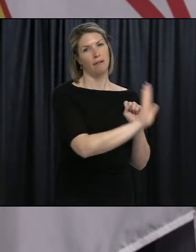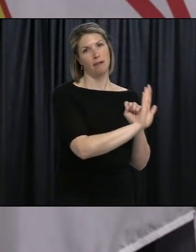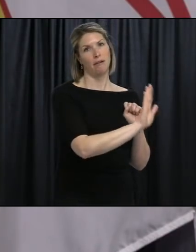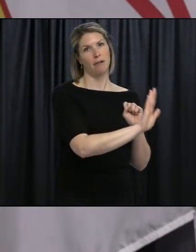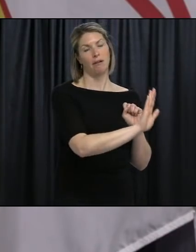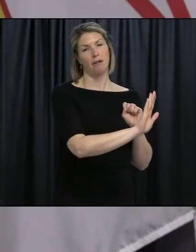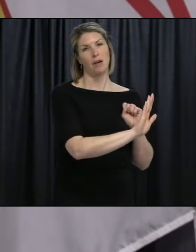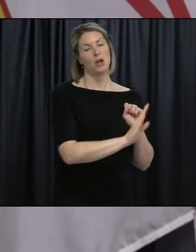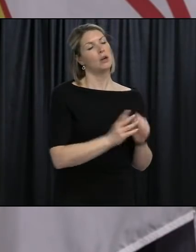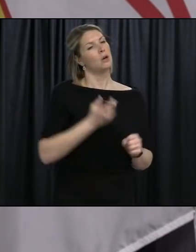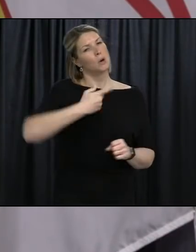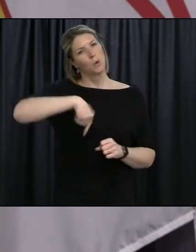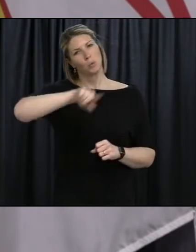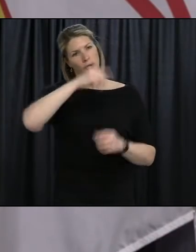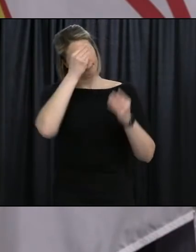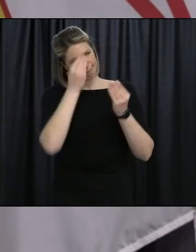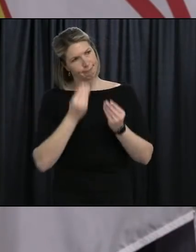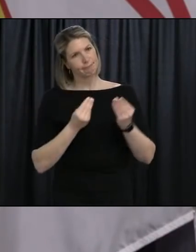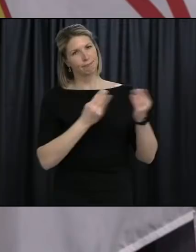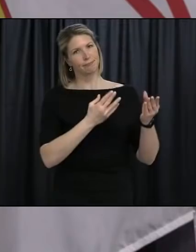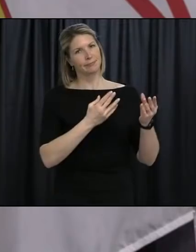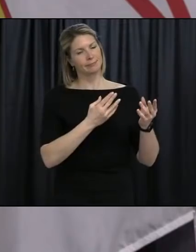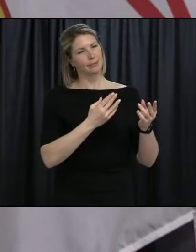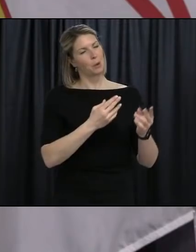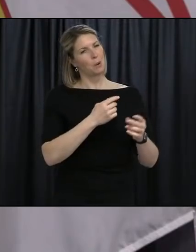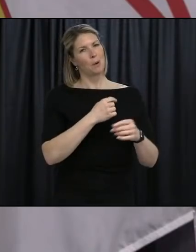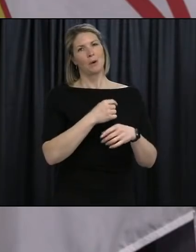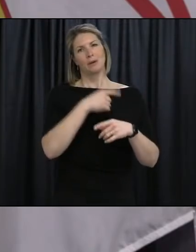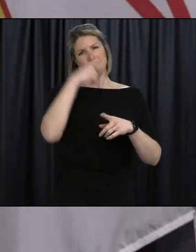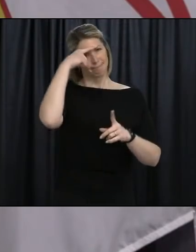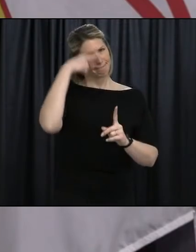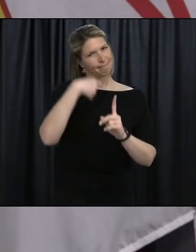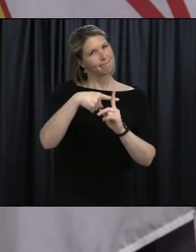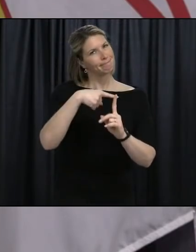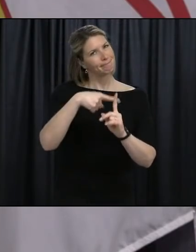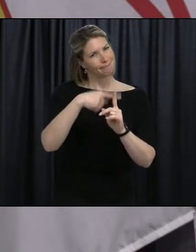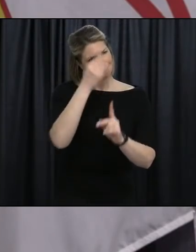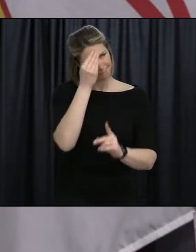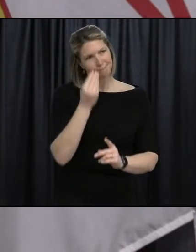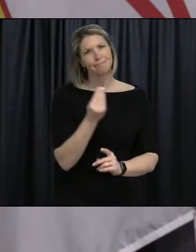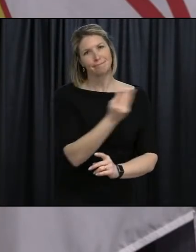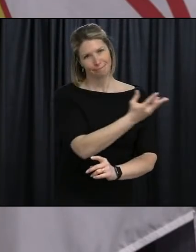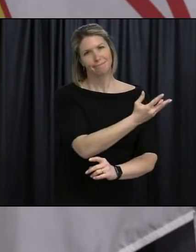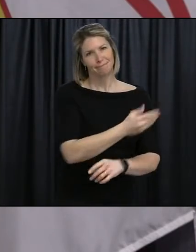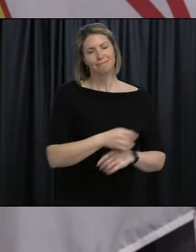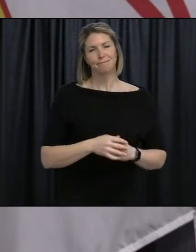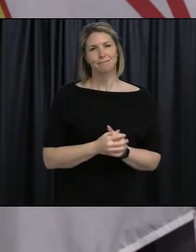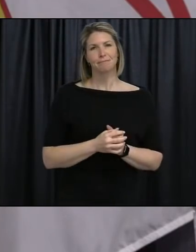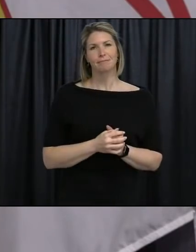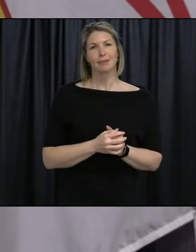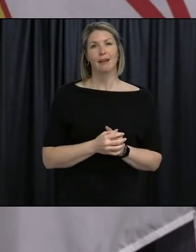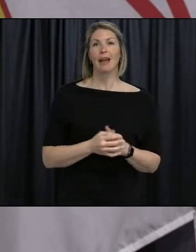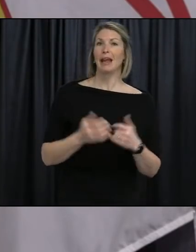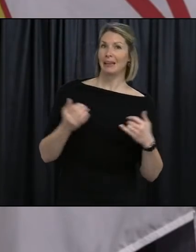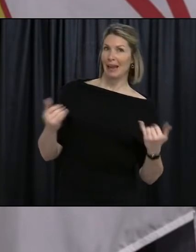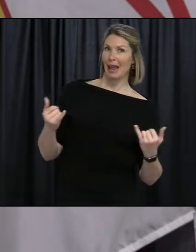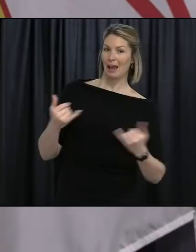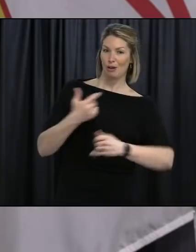strong. We all want things to return to normal, and with the continued rollout of the vaccine, we are getting